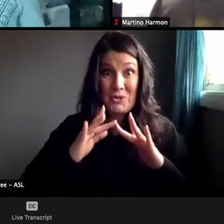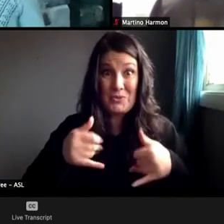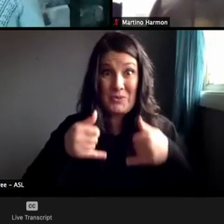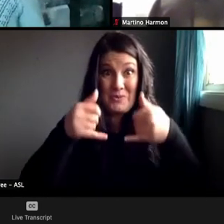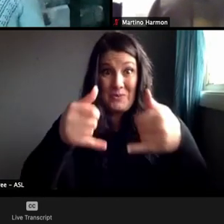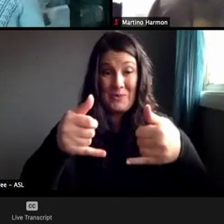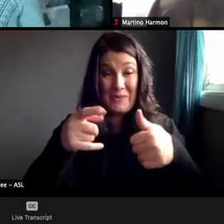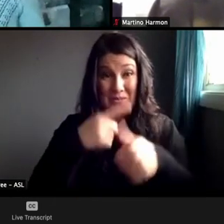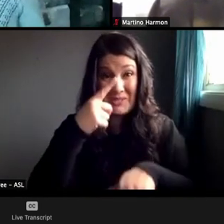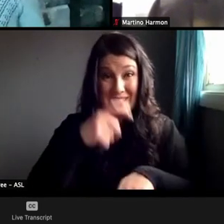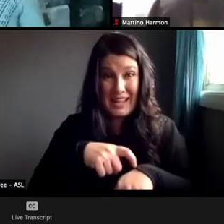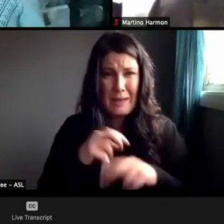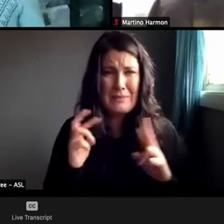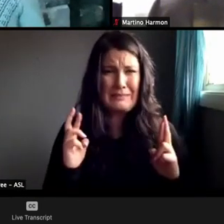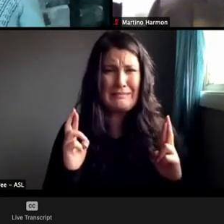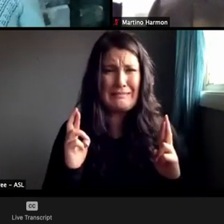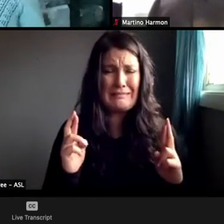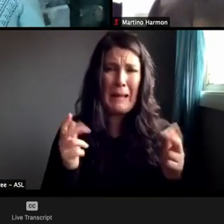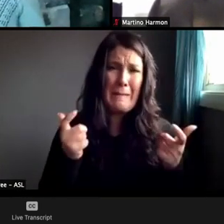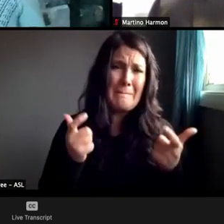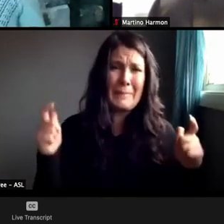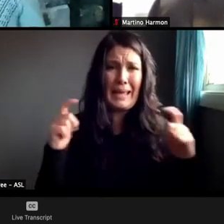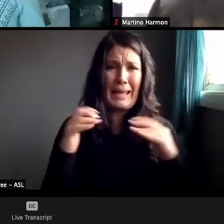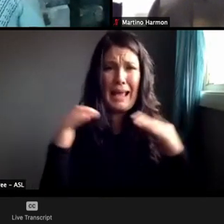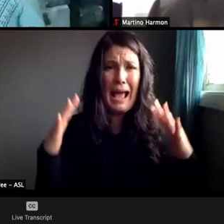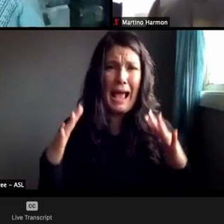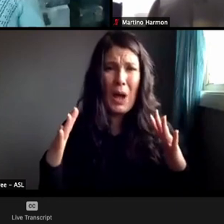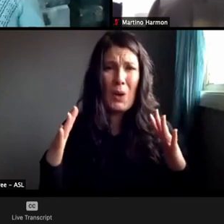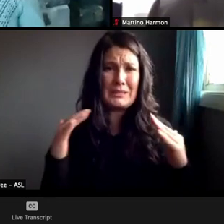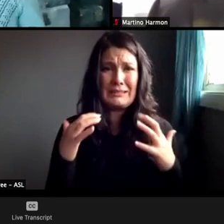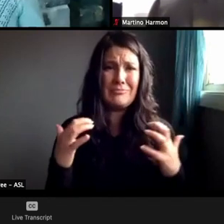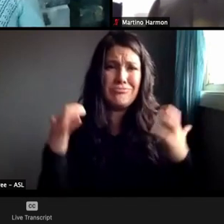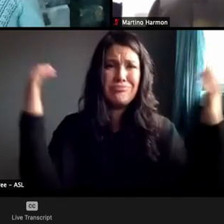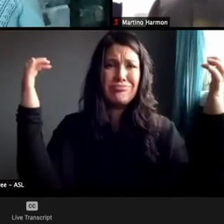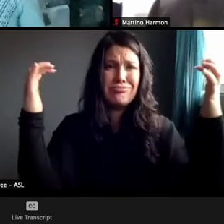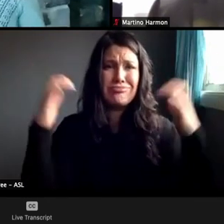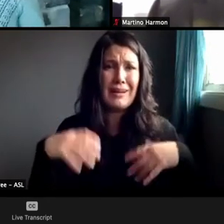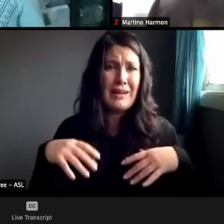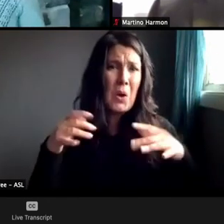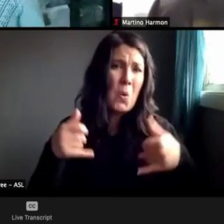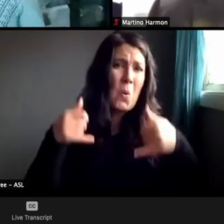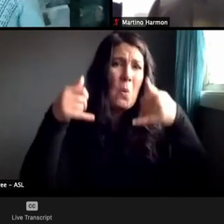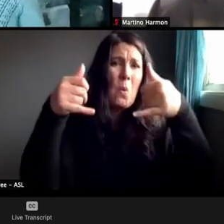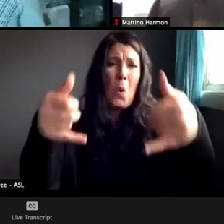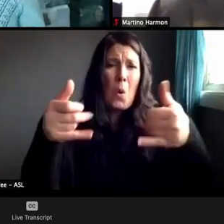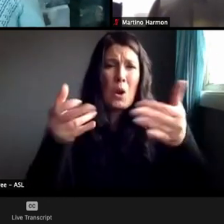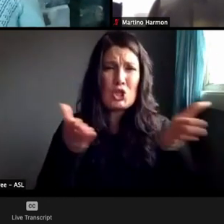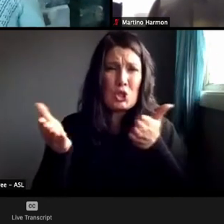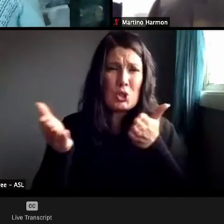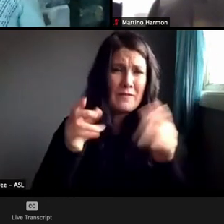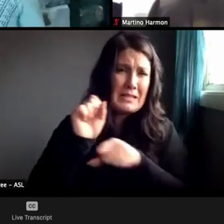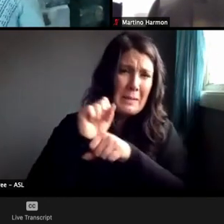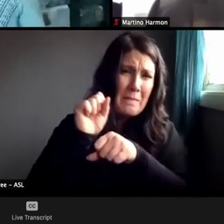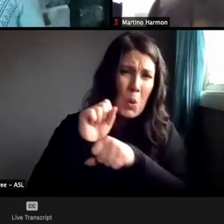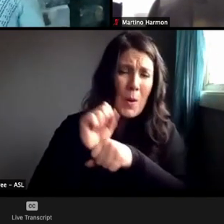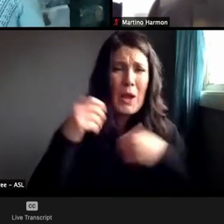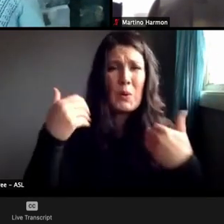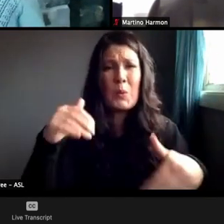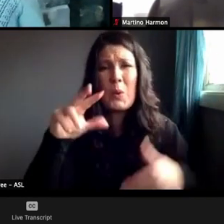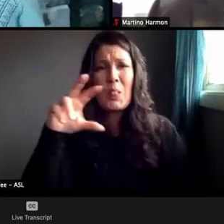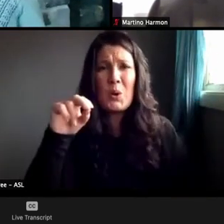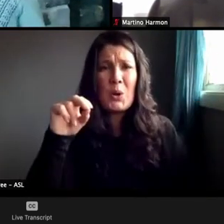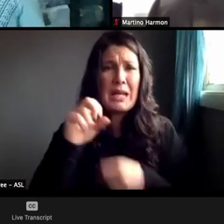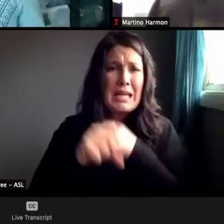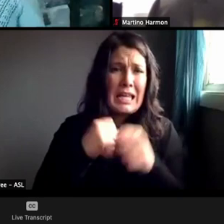were hoped to be in the big house this year to have our service award for our employees with 30 years,